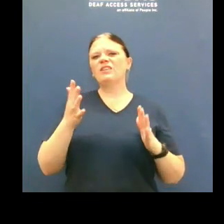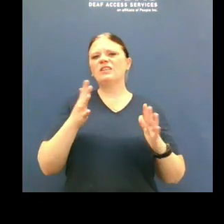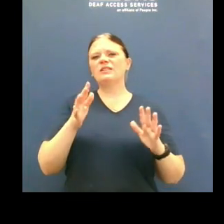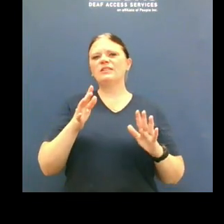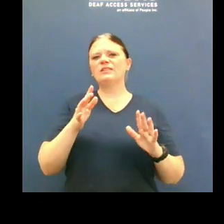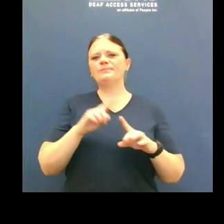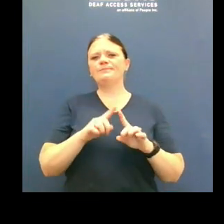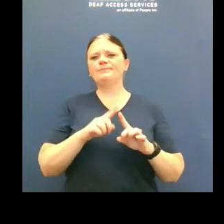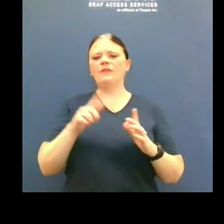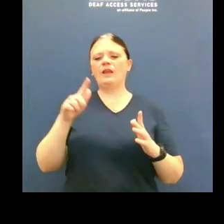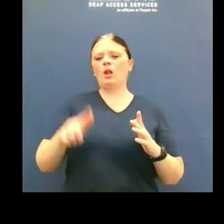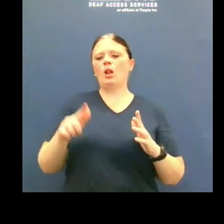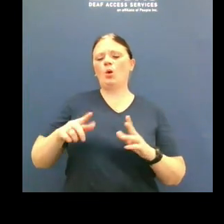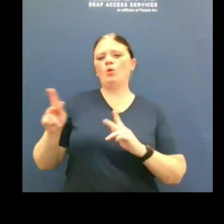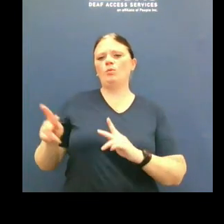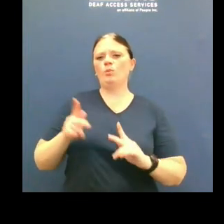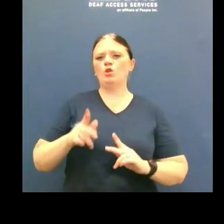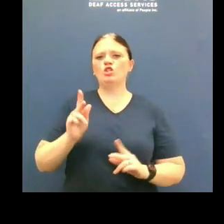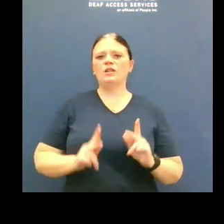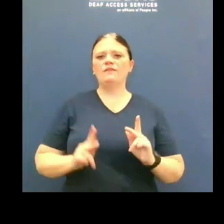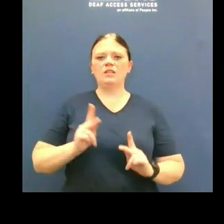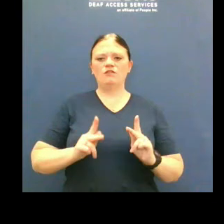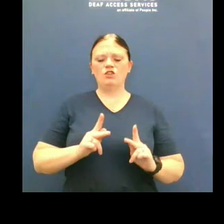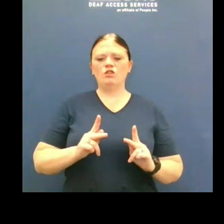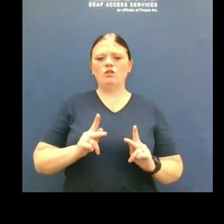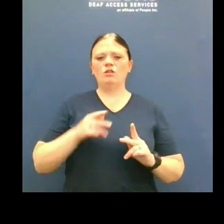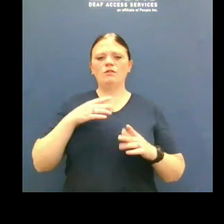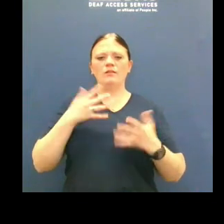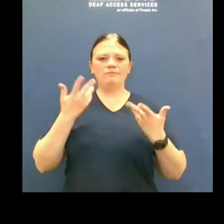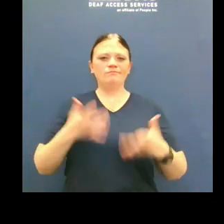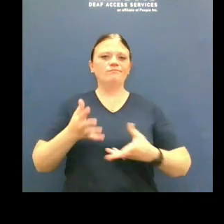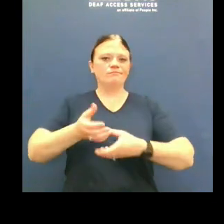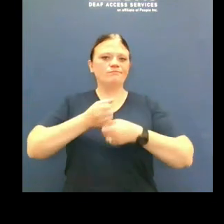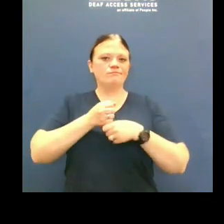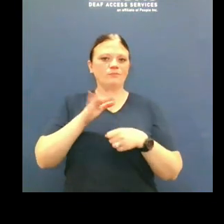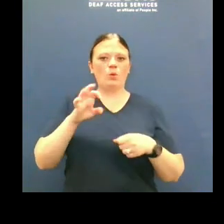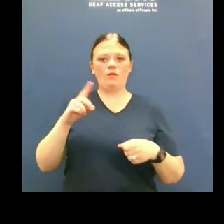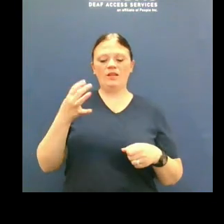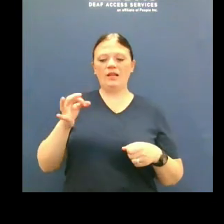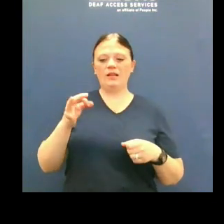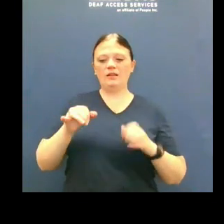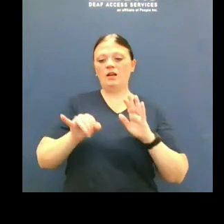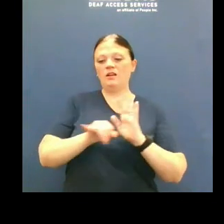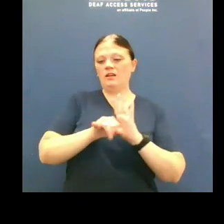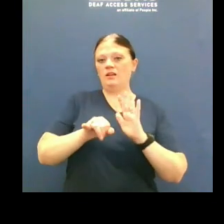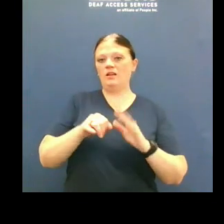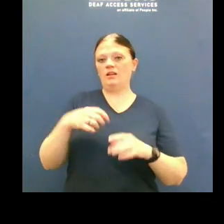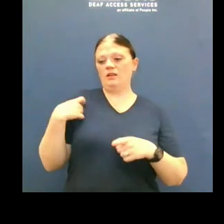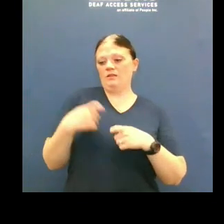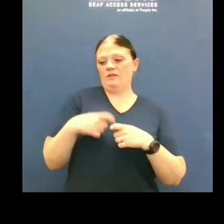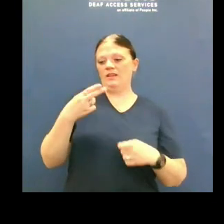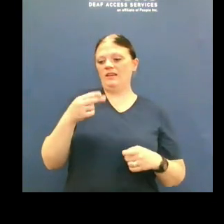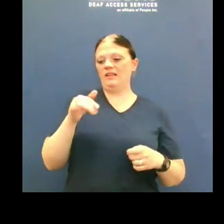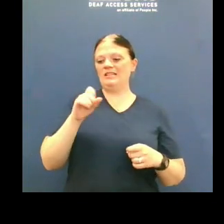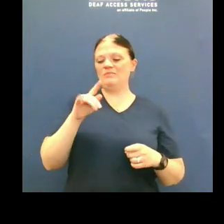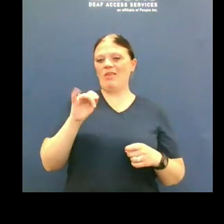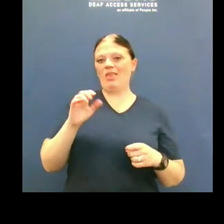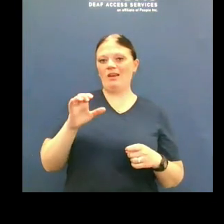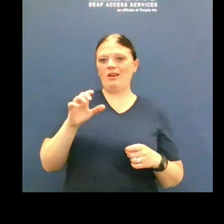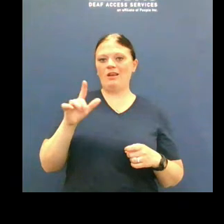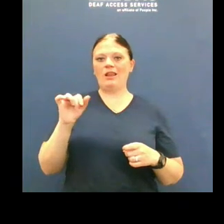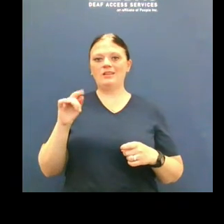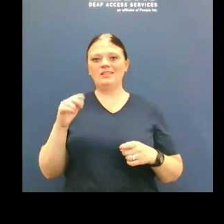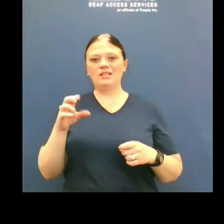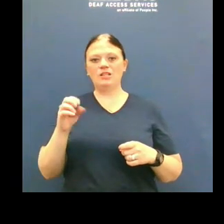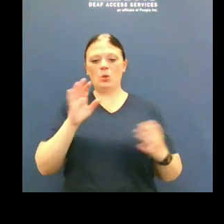lower proportion of individuals who've succumbed to COVID-19 are identified as a Hispanic Latino compared to the proportion